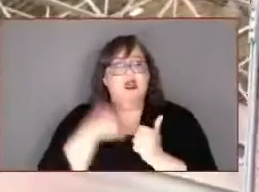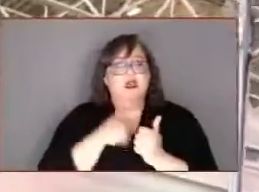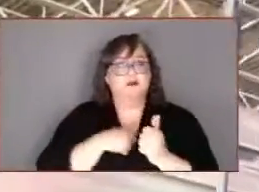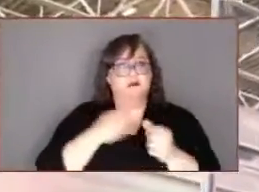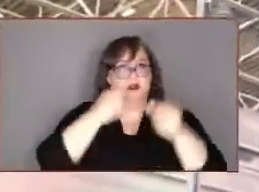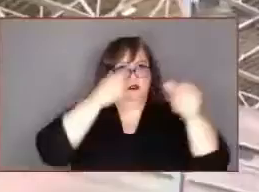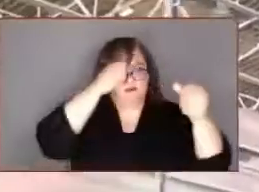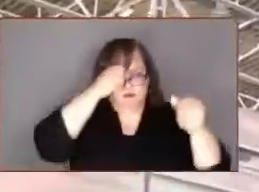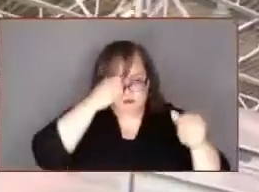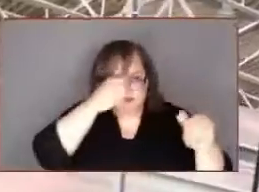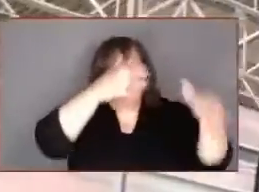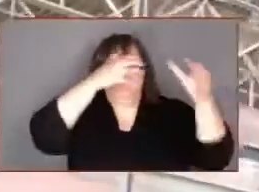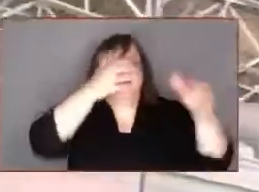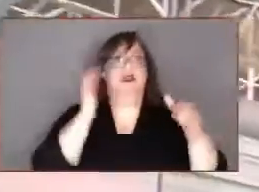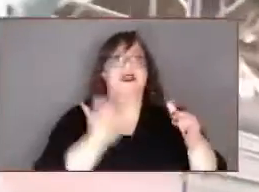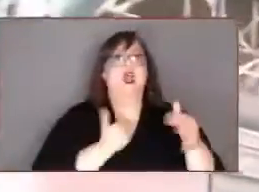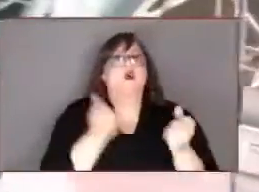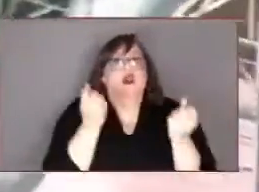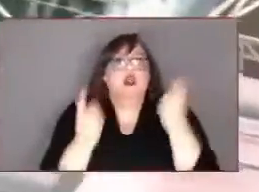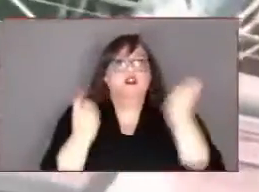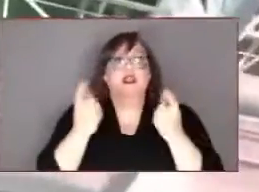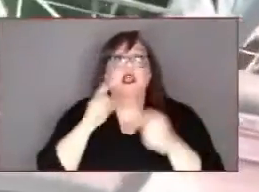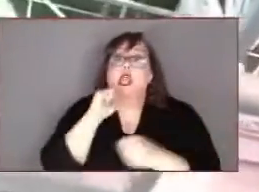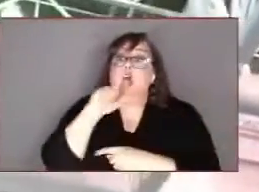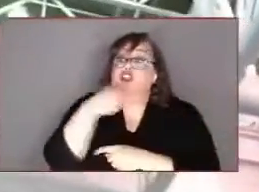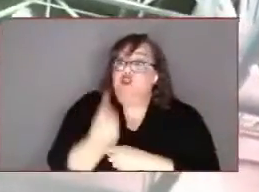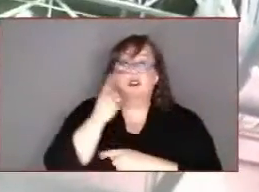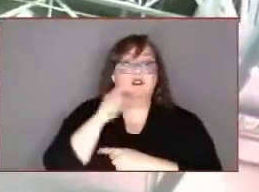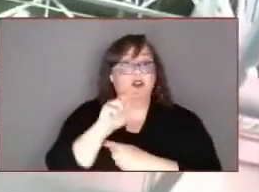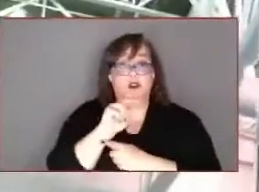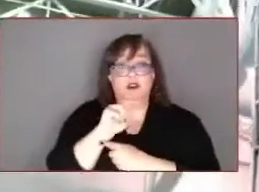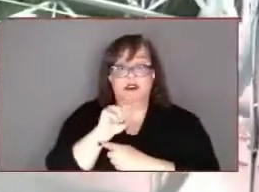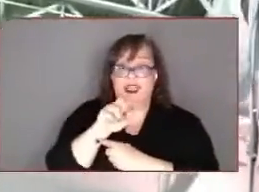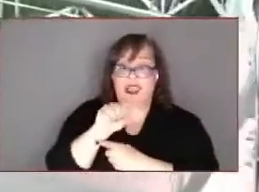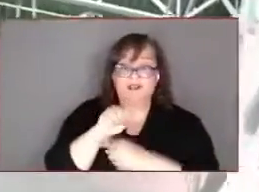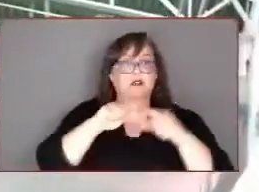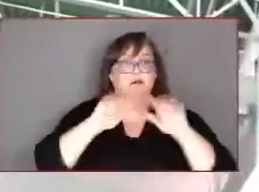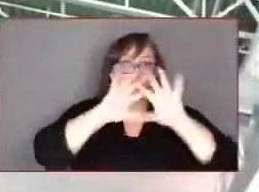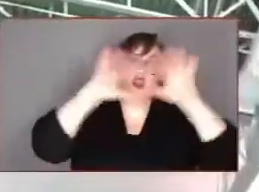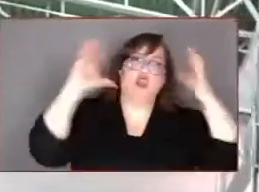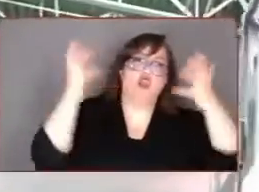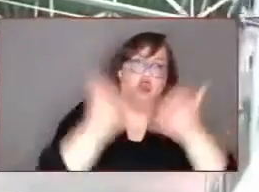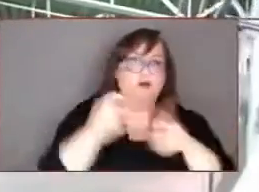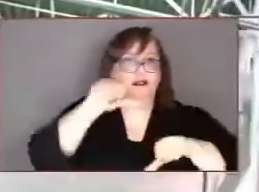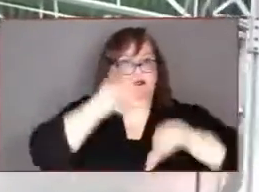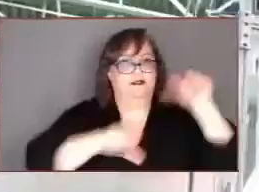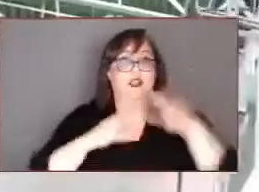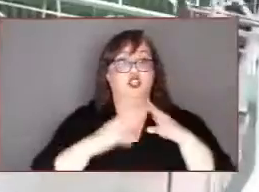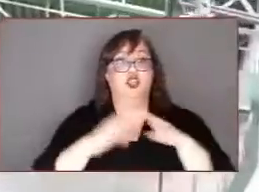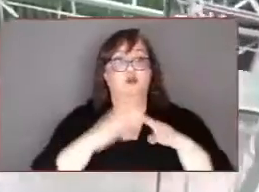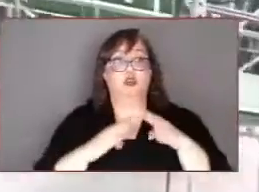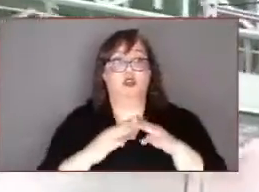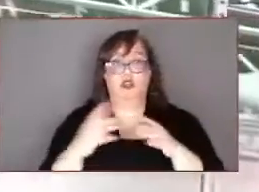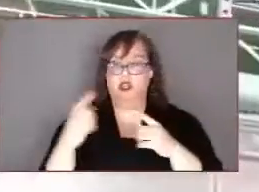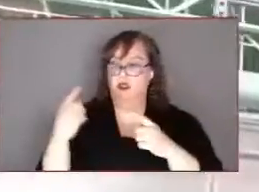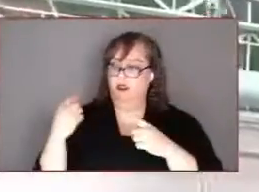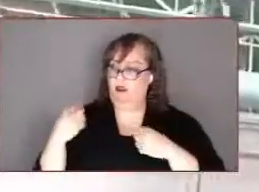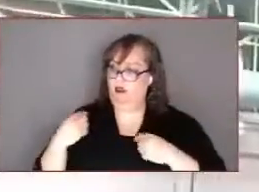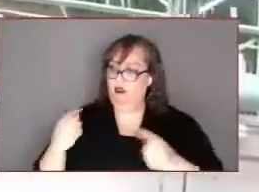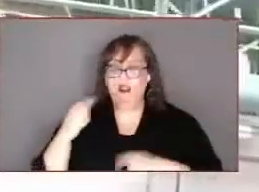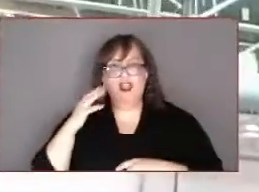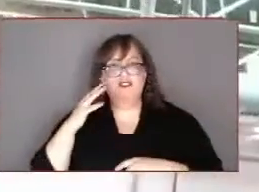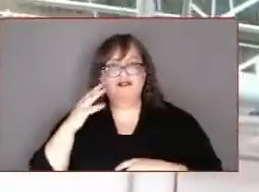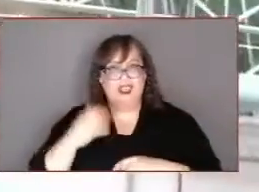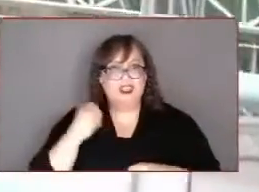just for NASA, but really as a global science community. Now, this is the 5th year of this competition, and every year we